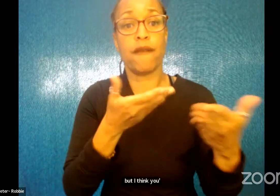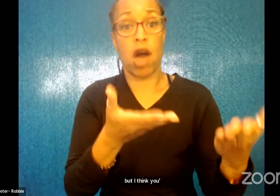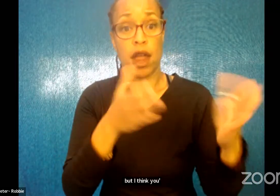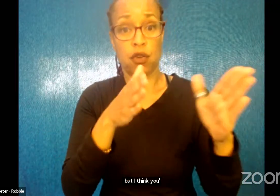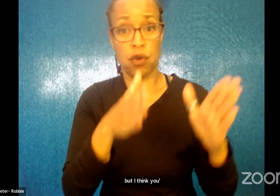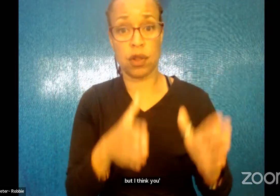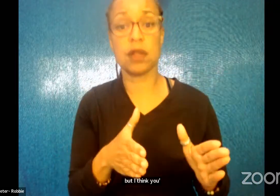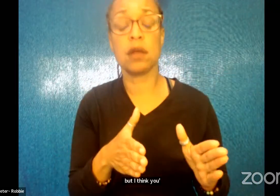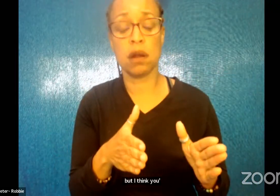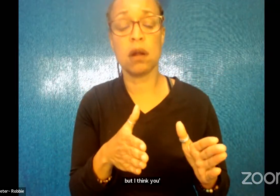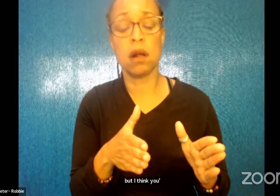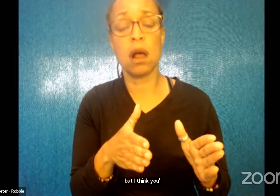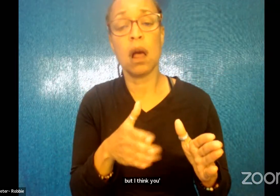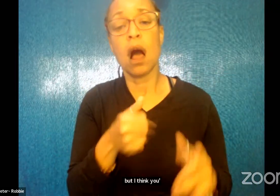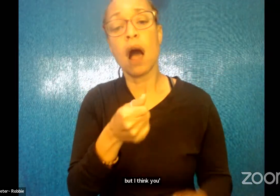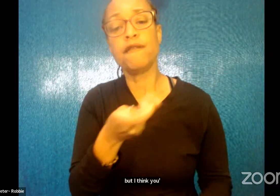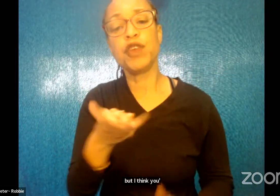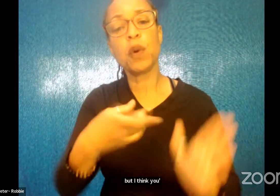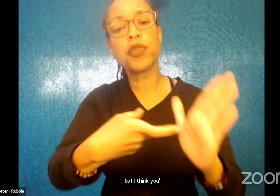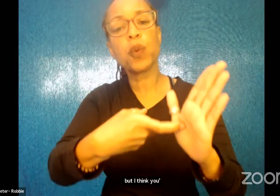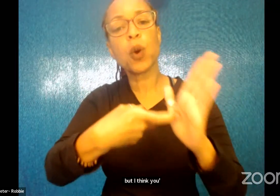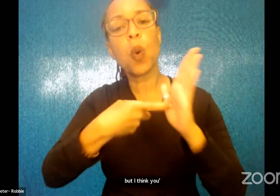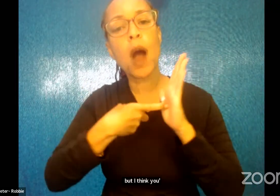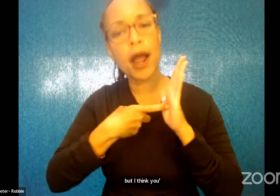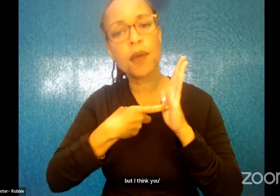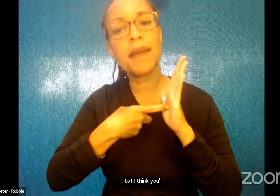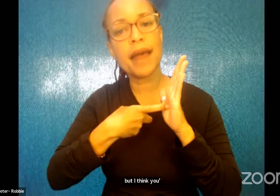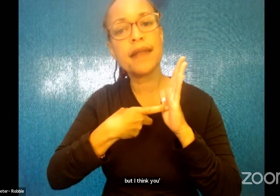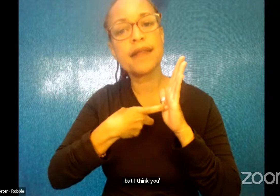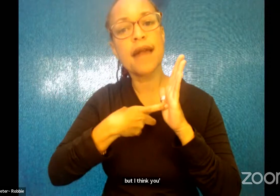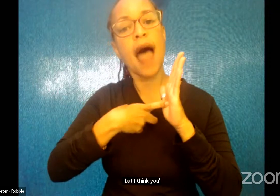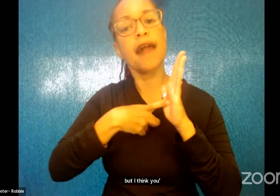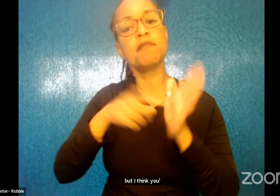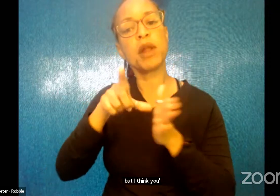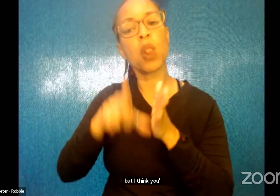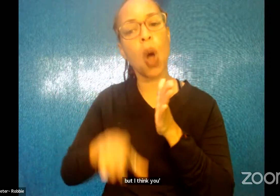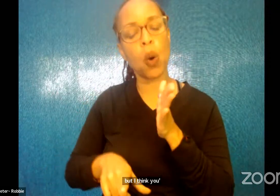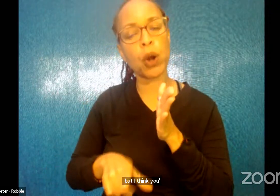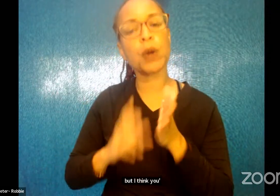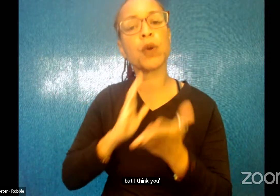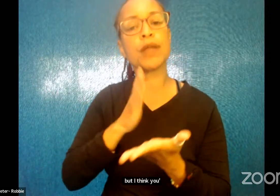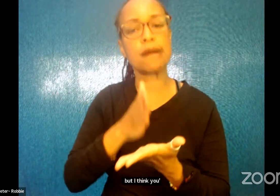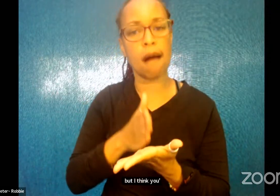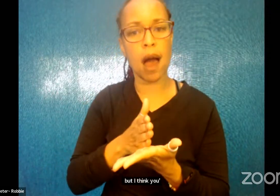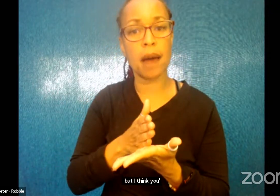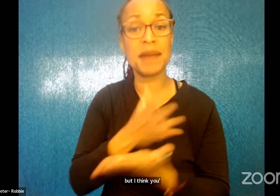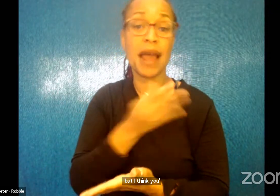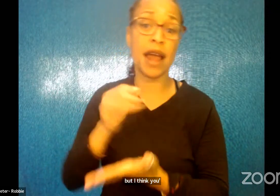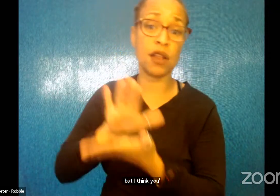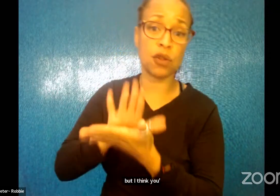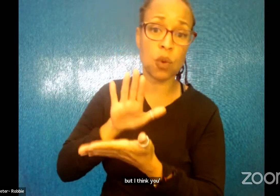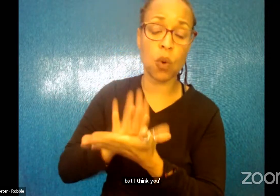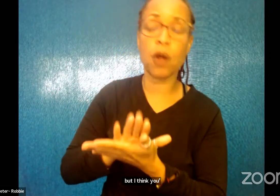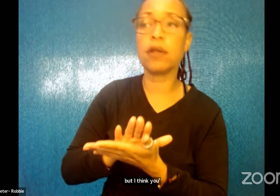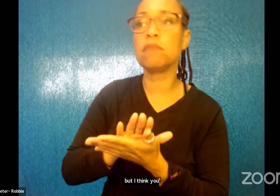subsets, some of those requirements have been rolled back in a lot of places, and even in schools, it's inconsistent, or they use home